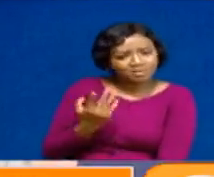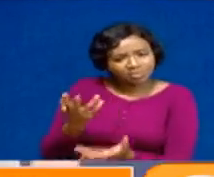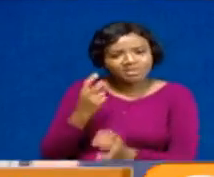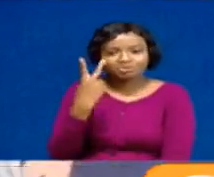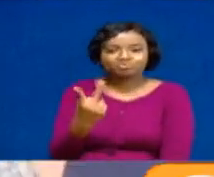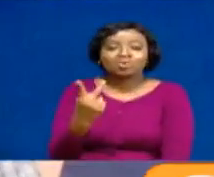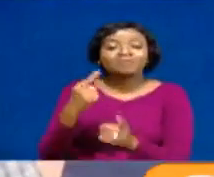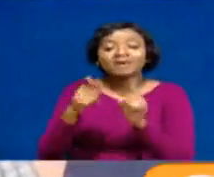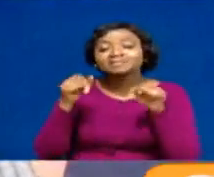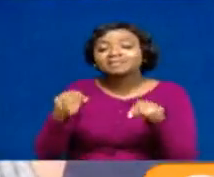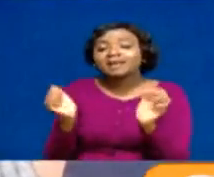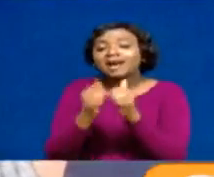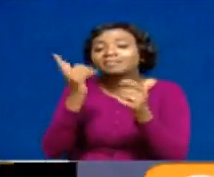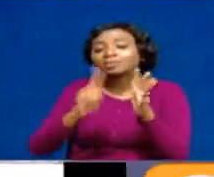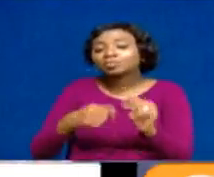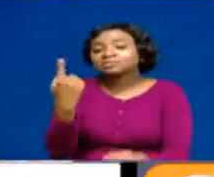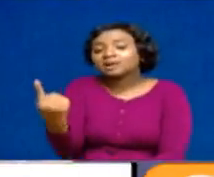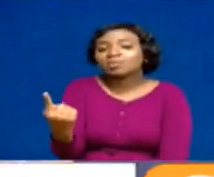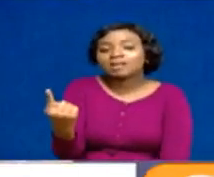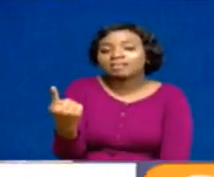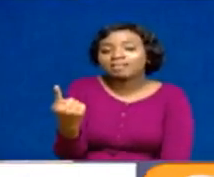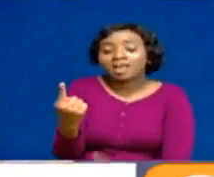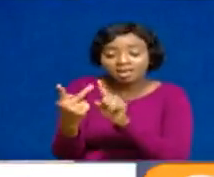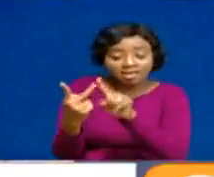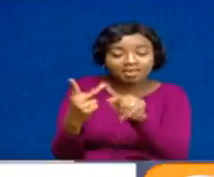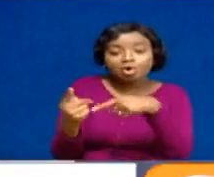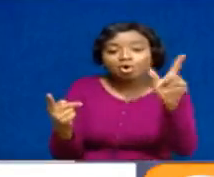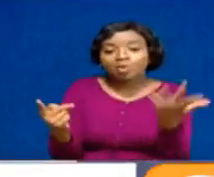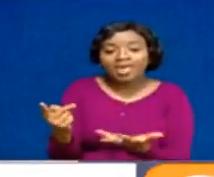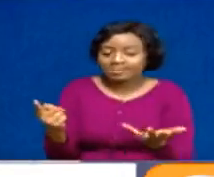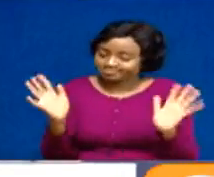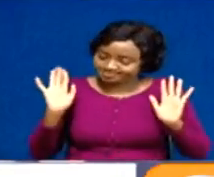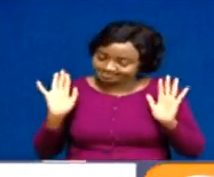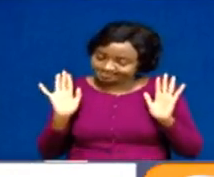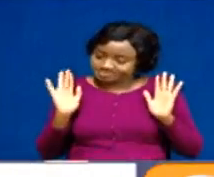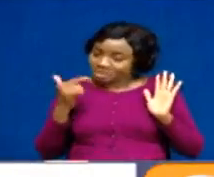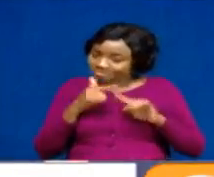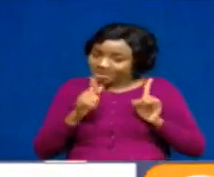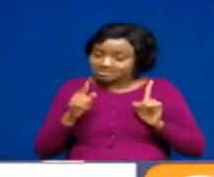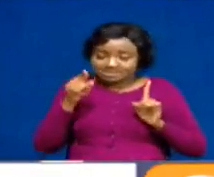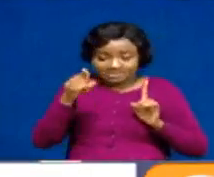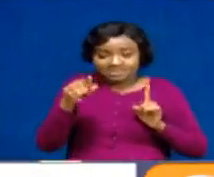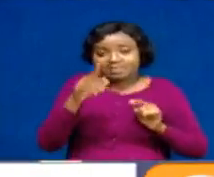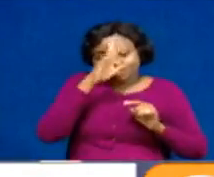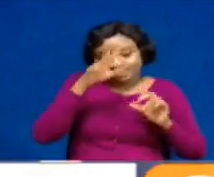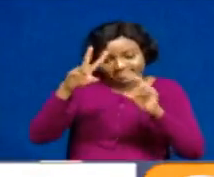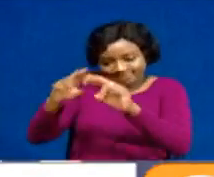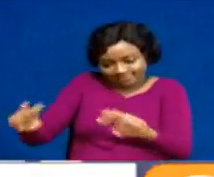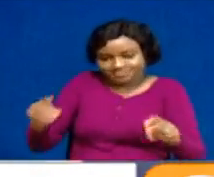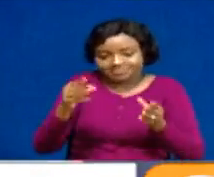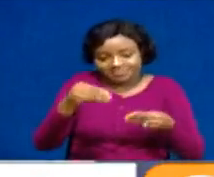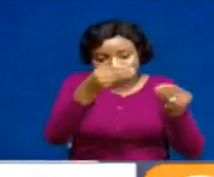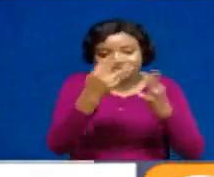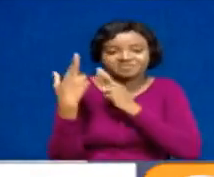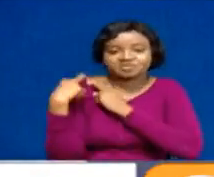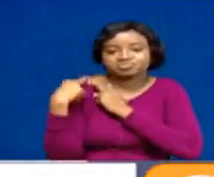They were supposed to be two. So where was the other one? But that is not my area. We have left that